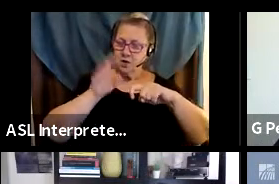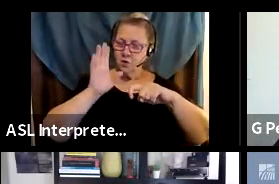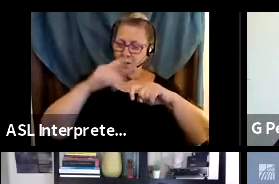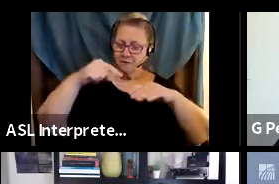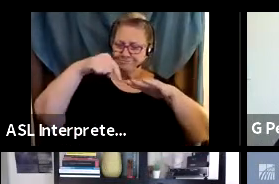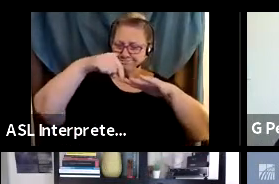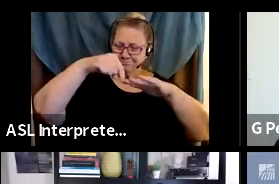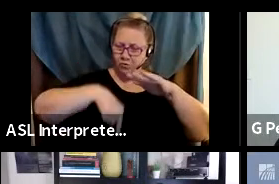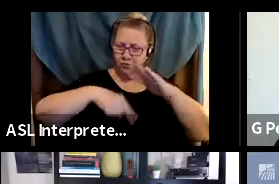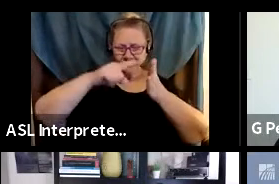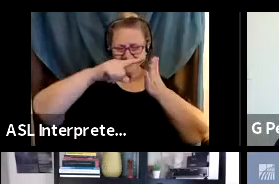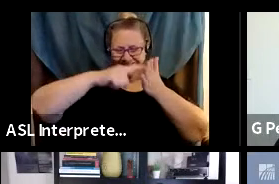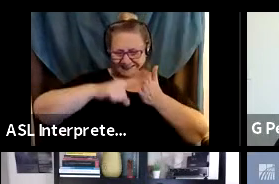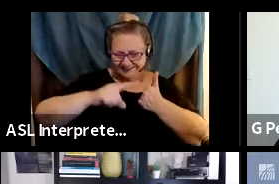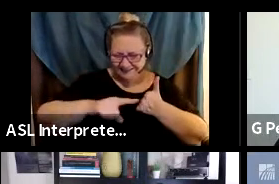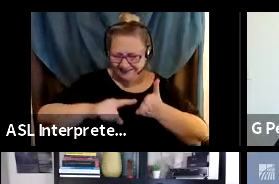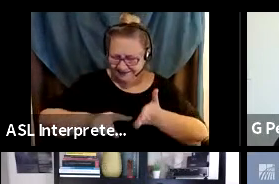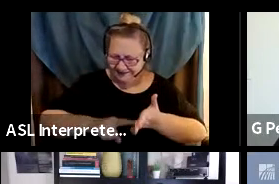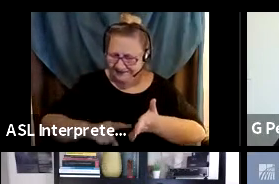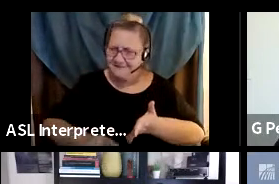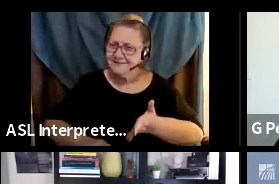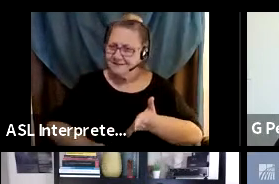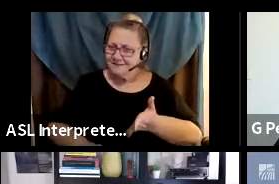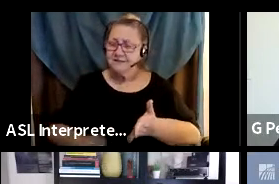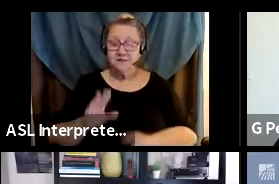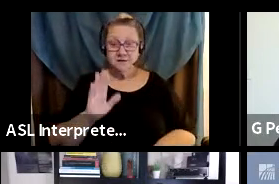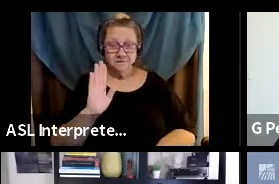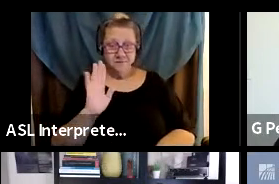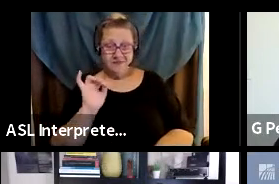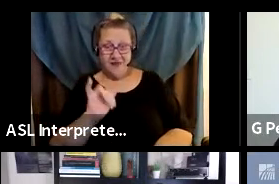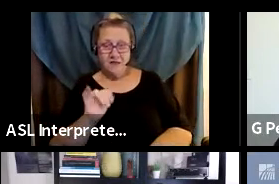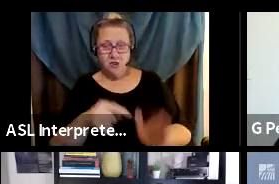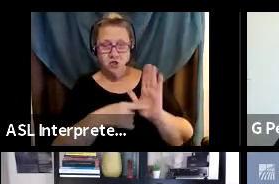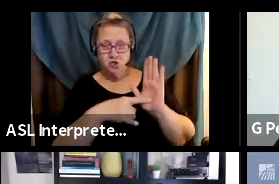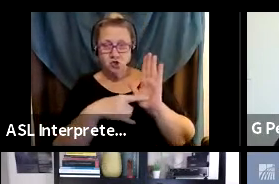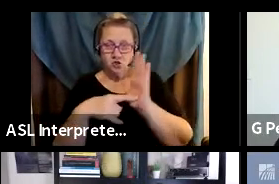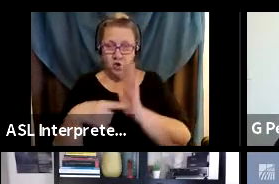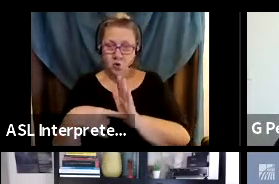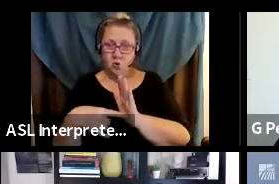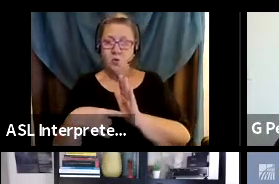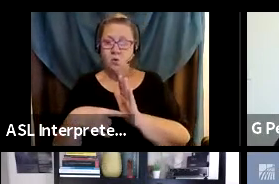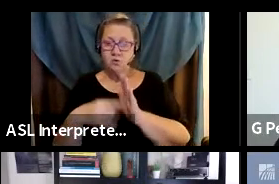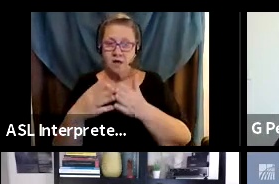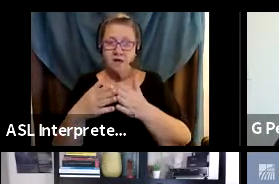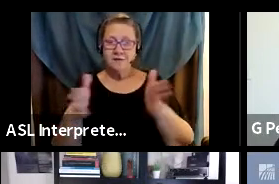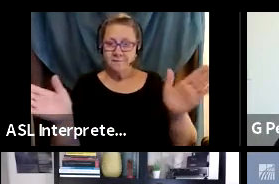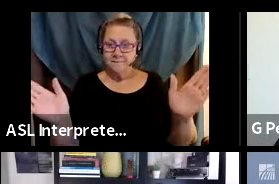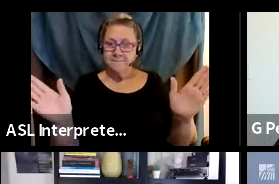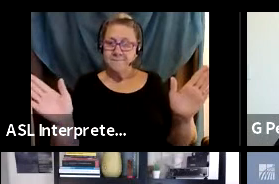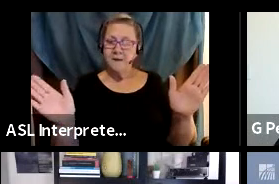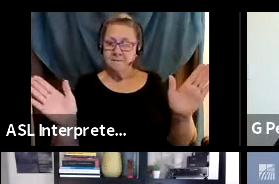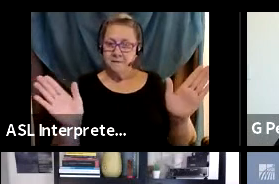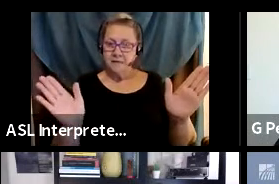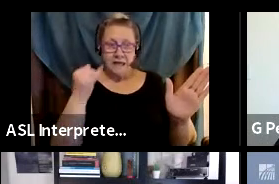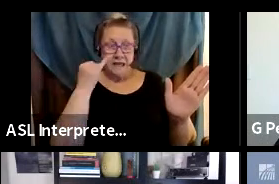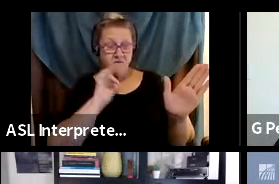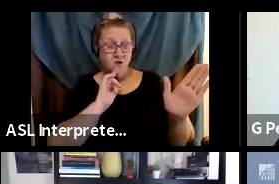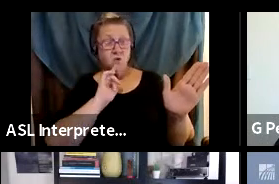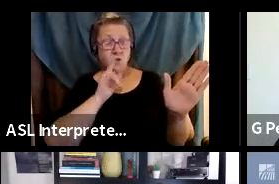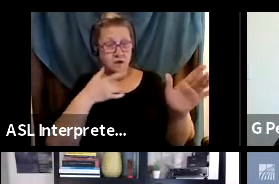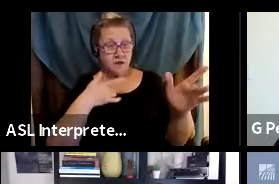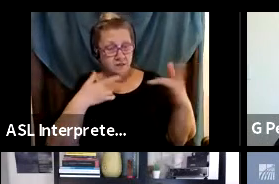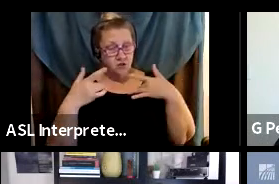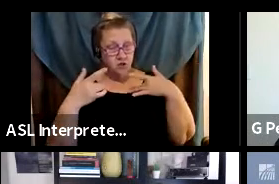offers at least a model of confidence or a little bit of reassurance that if there is a real concern